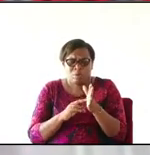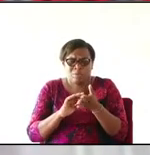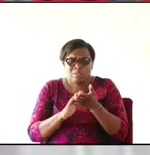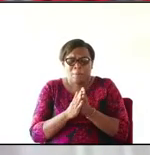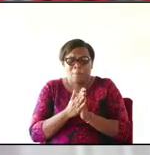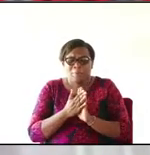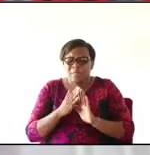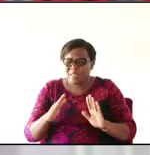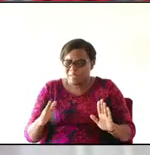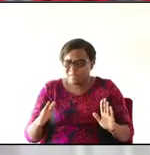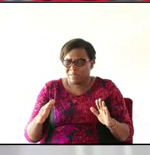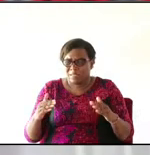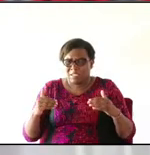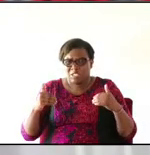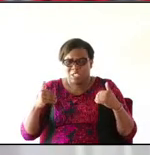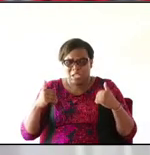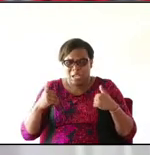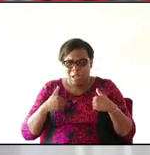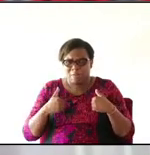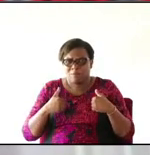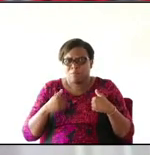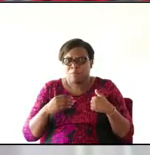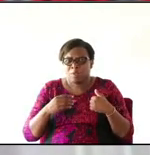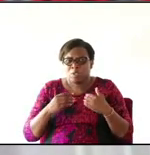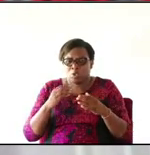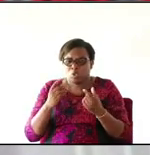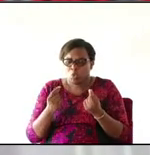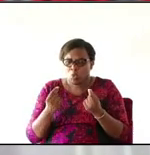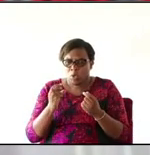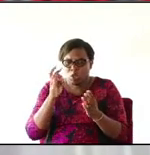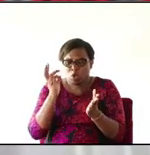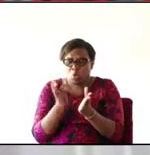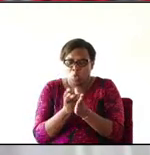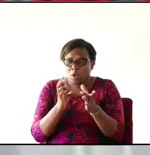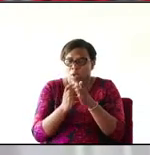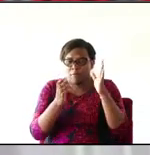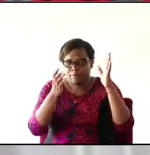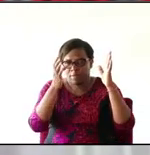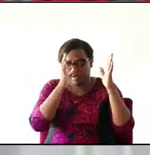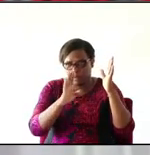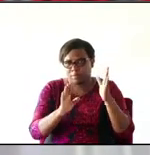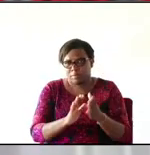has being in the will of God. Being in the will of God.